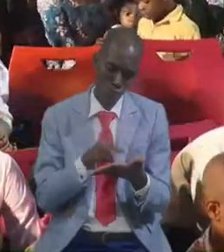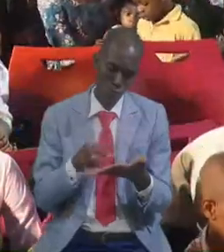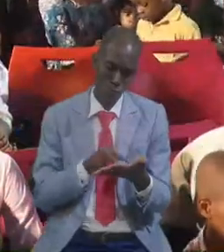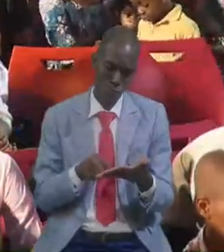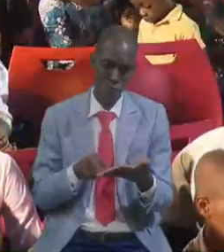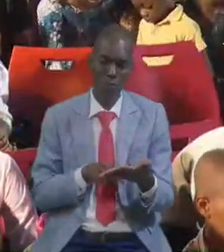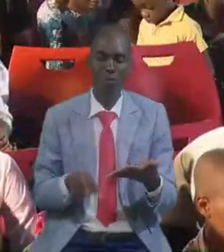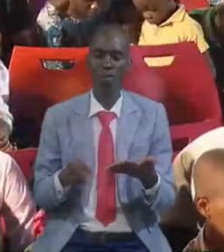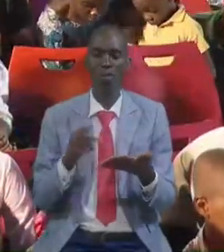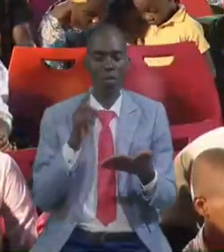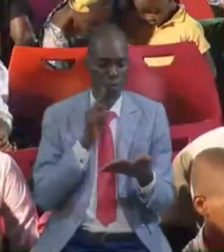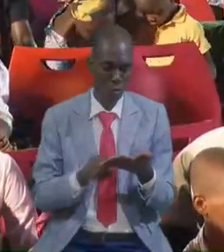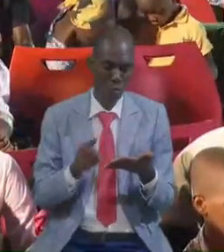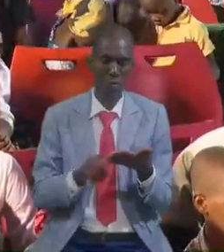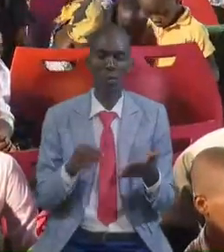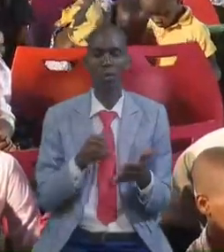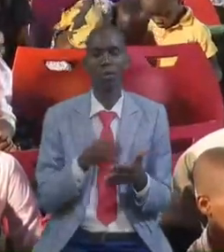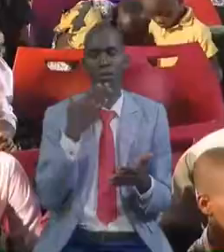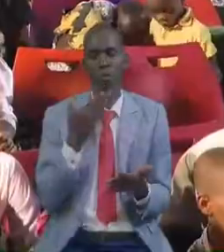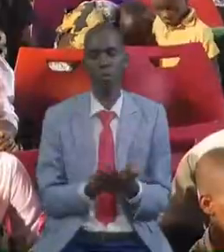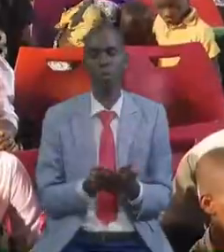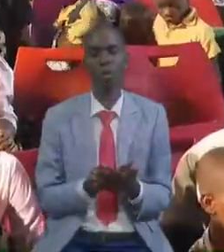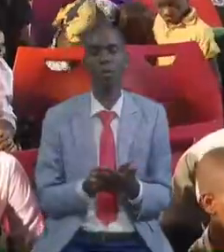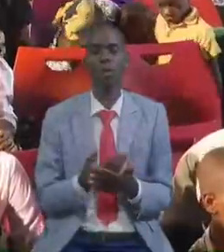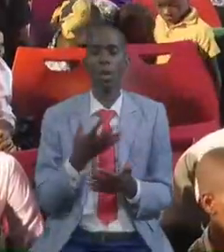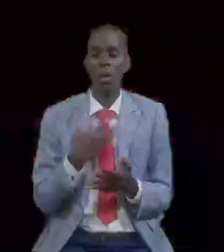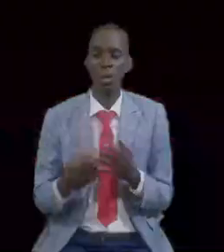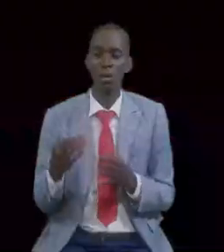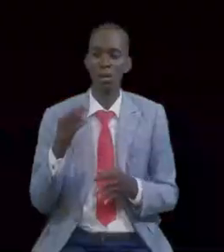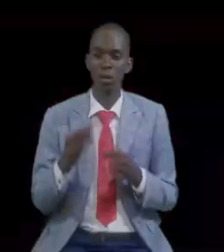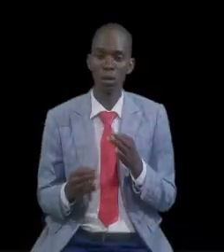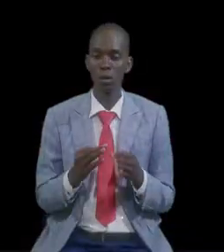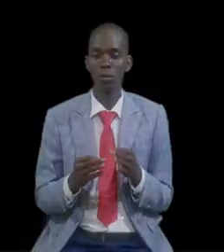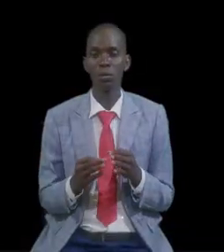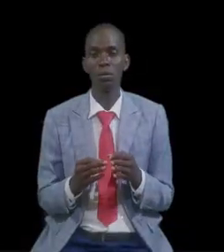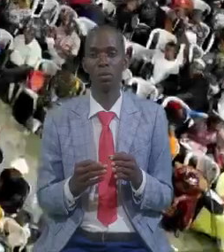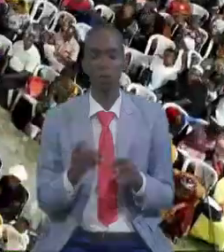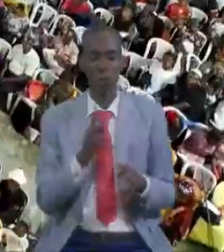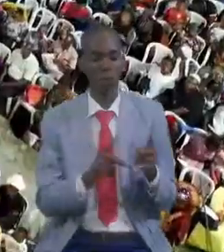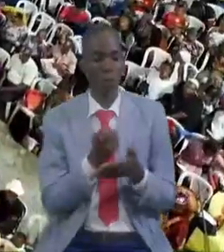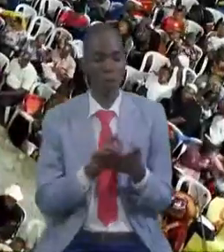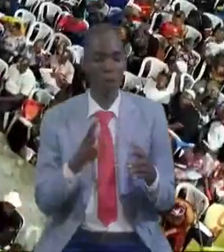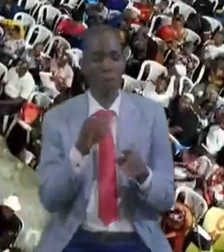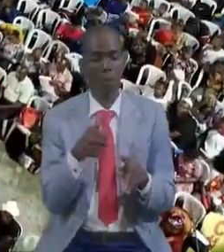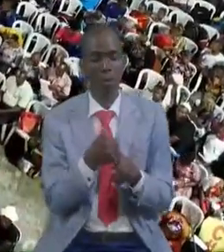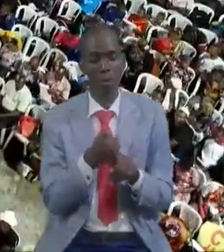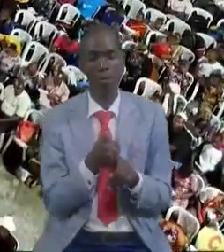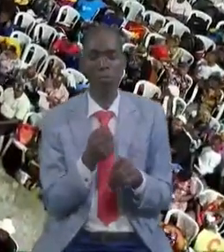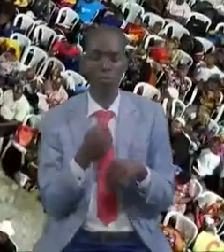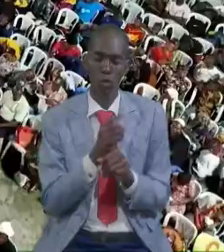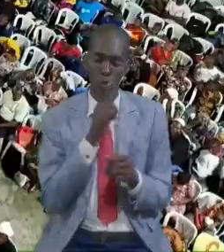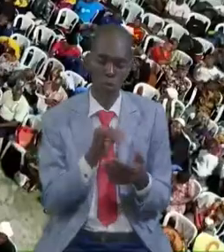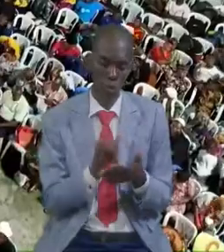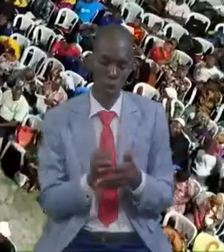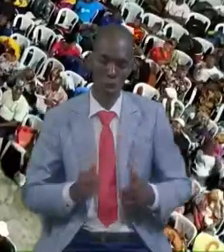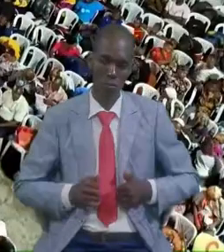write, verify what they have written to ensure they gave you the correct address and the phone